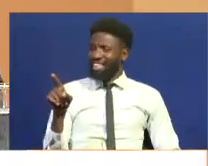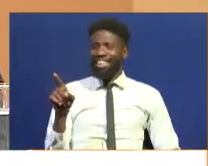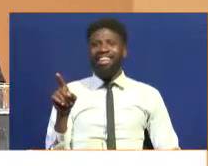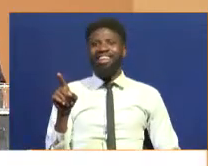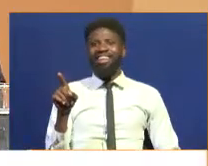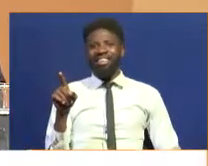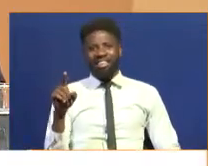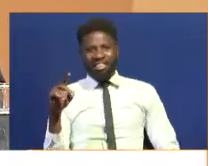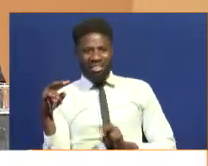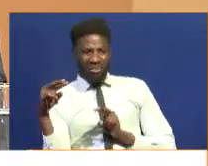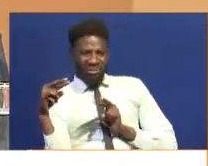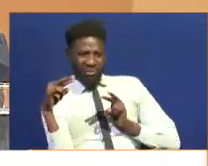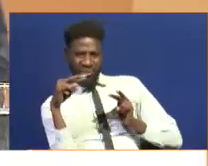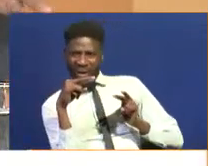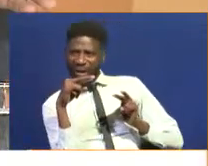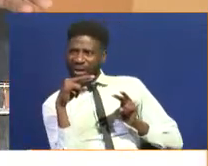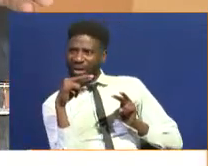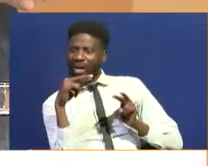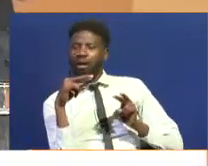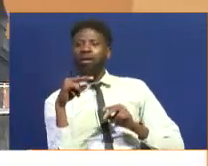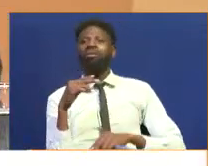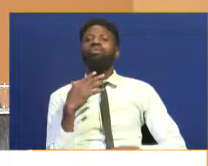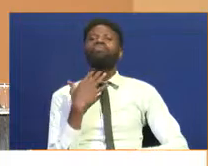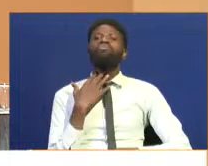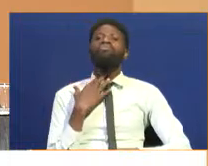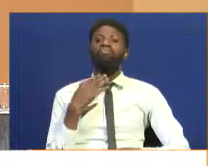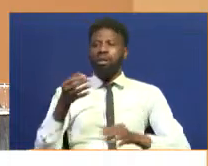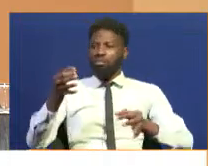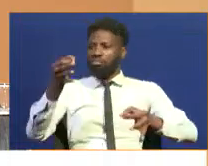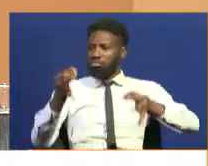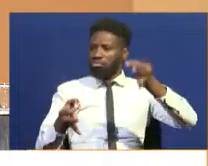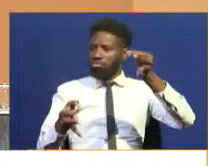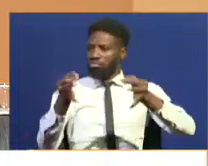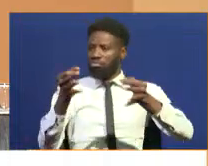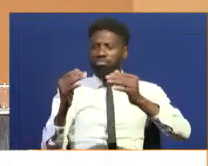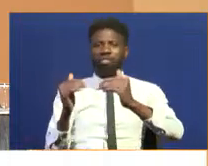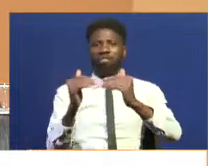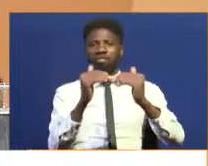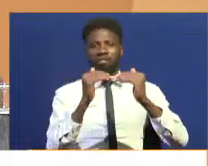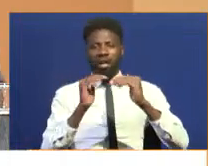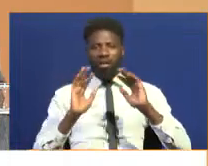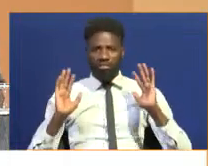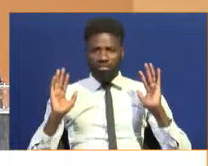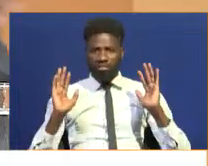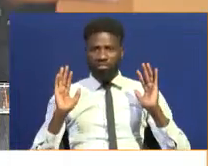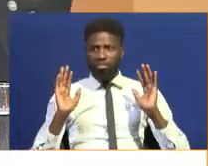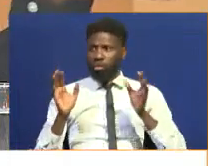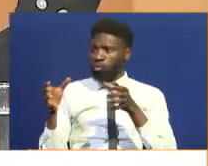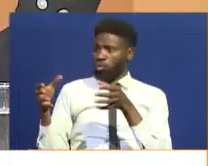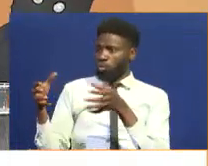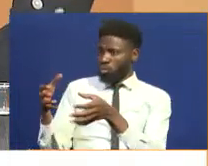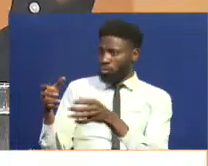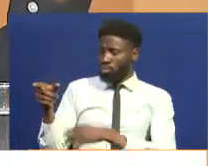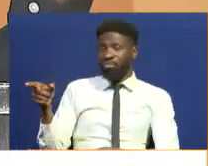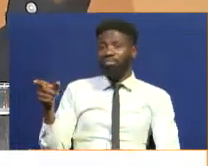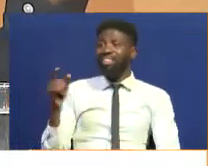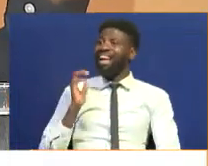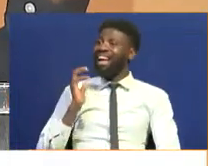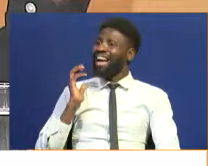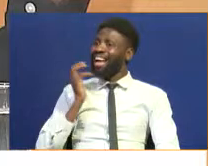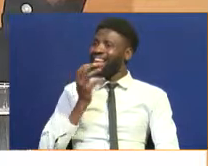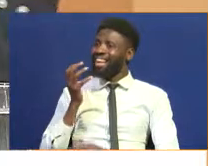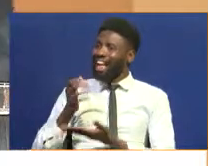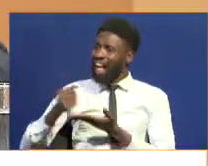be delivered, yeah. whether to Rigathi and to those who impeached him. Of course, they are calling it a